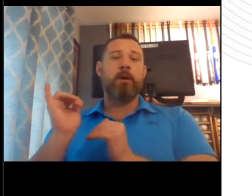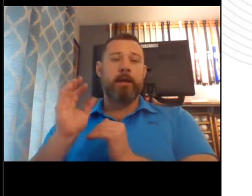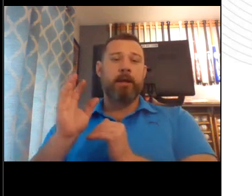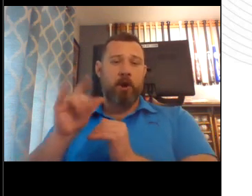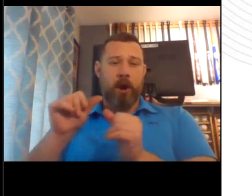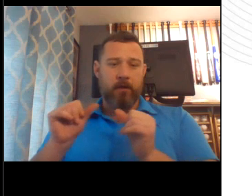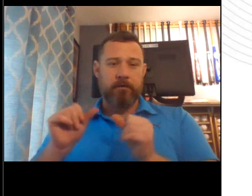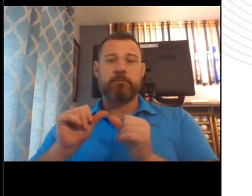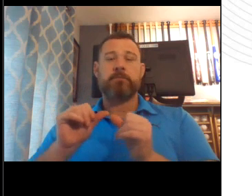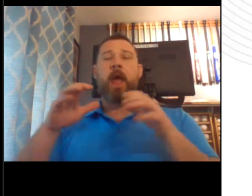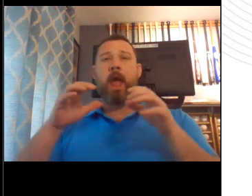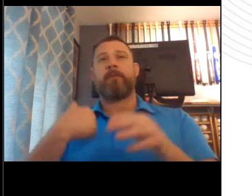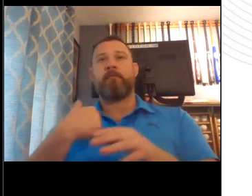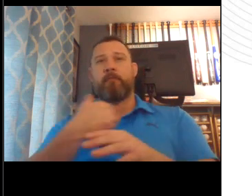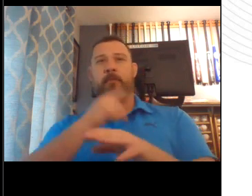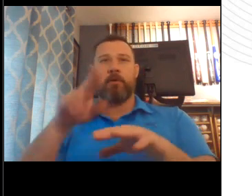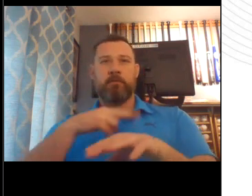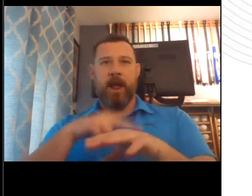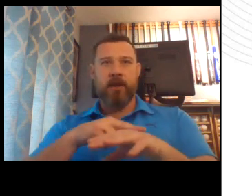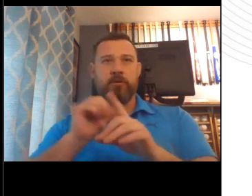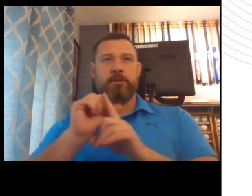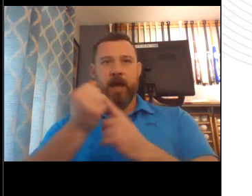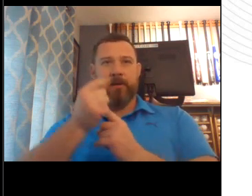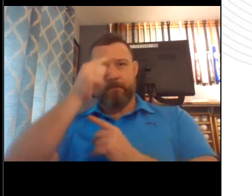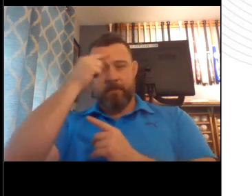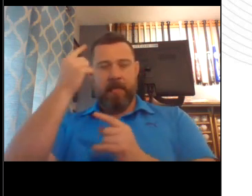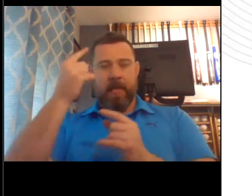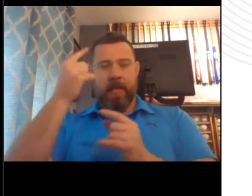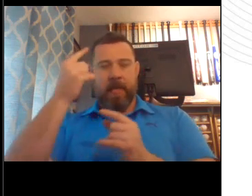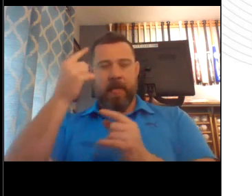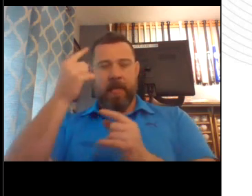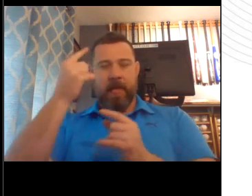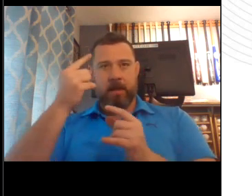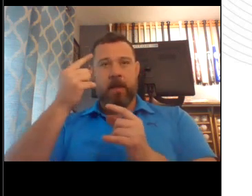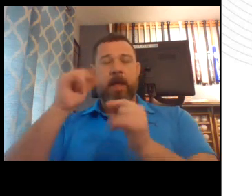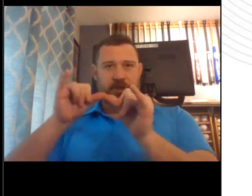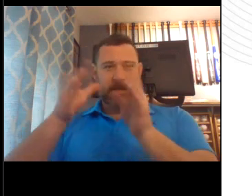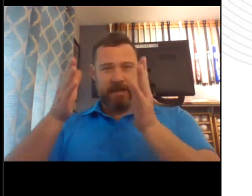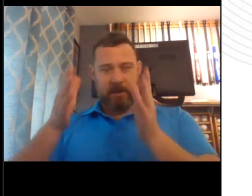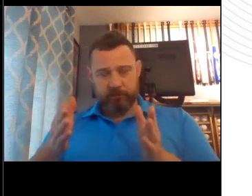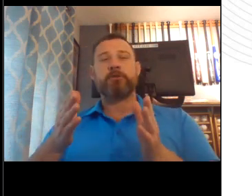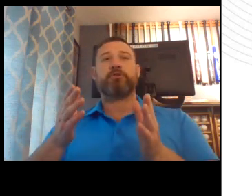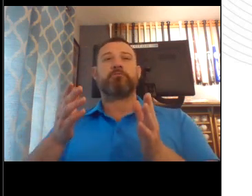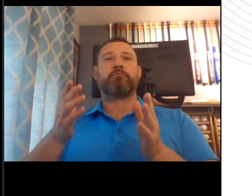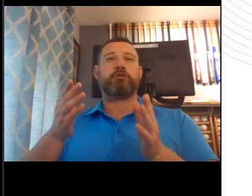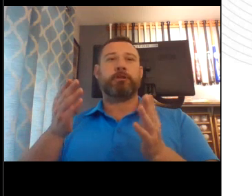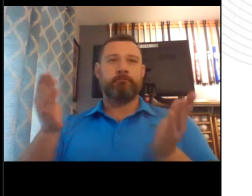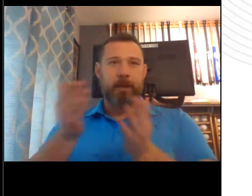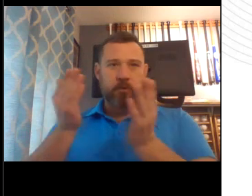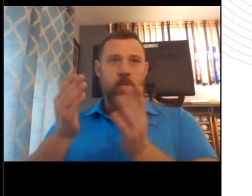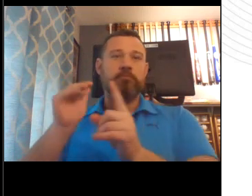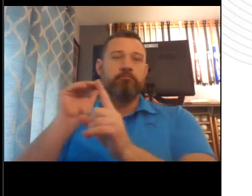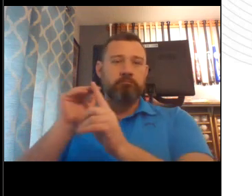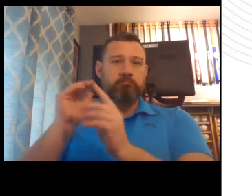active member with the National Society of Black Engineers, and she mentors and encourages